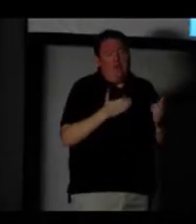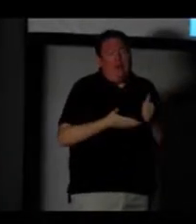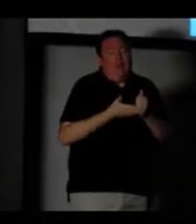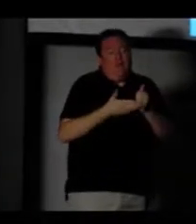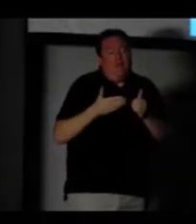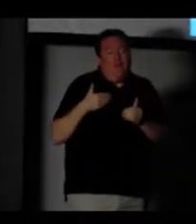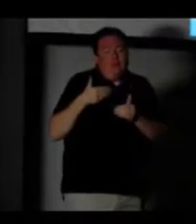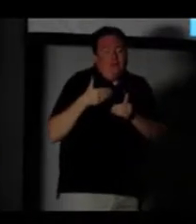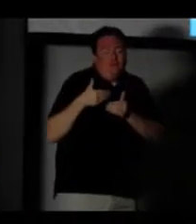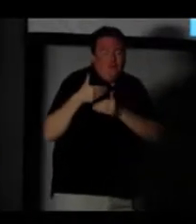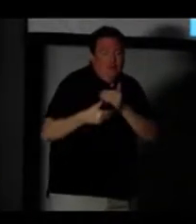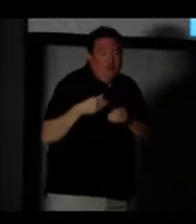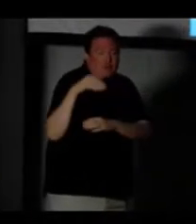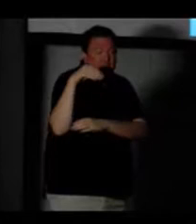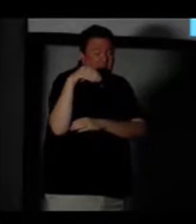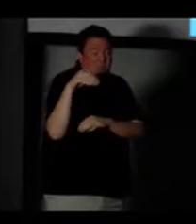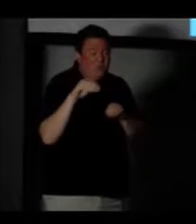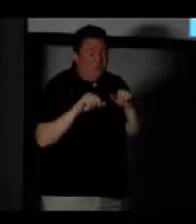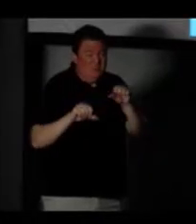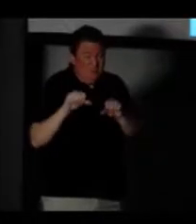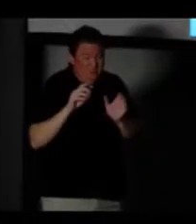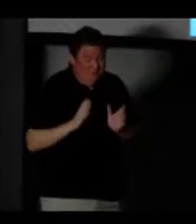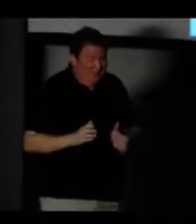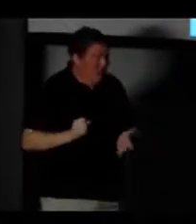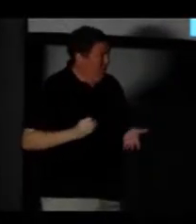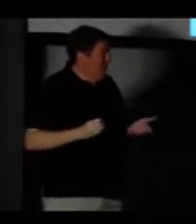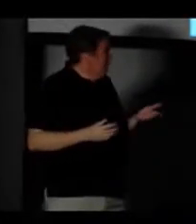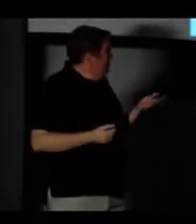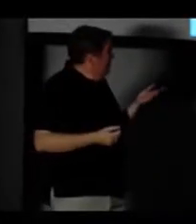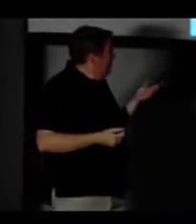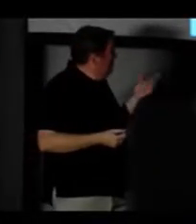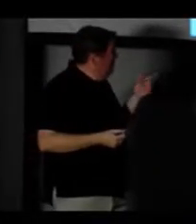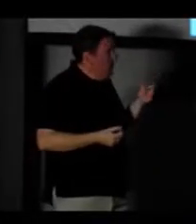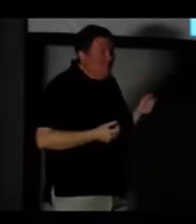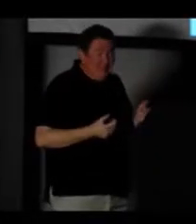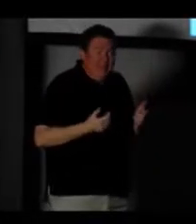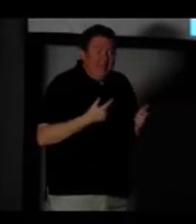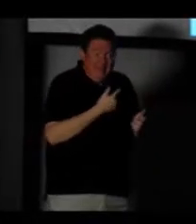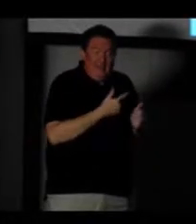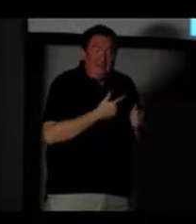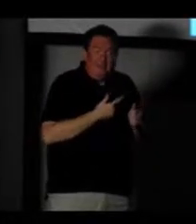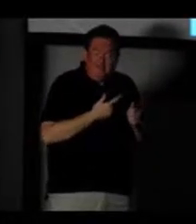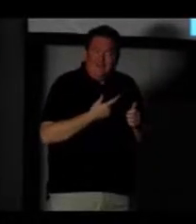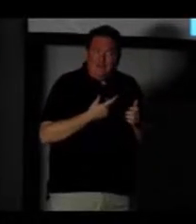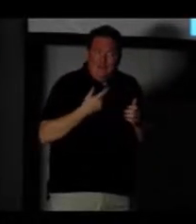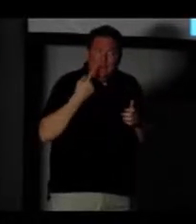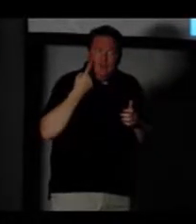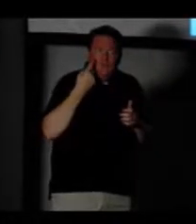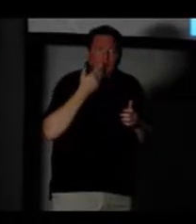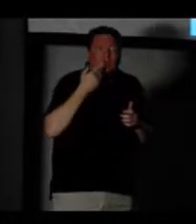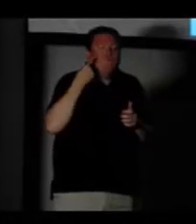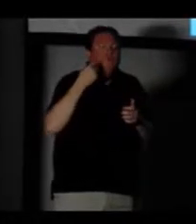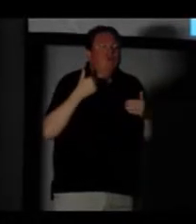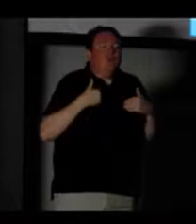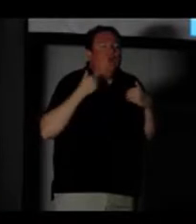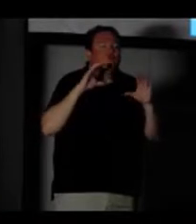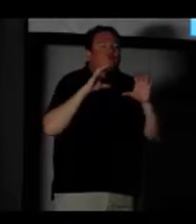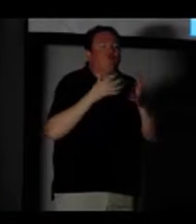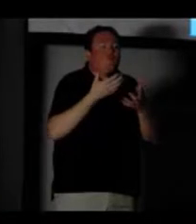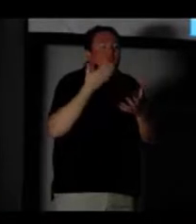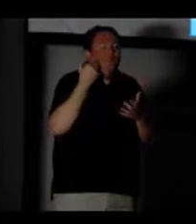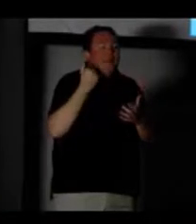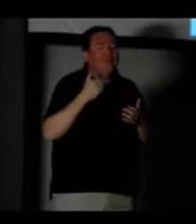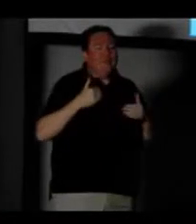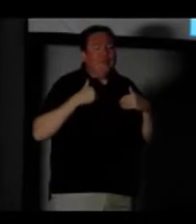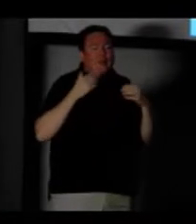paleontologists. So these, particularly the younger groups that we're talking to, often expect us to have these